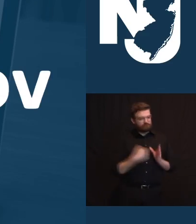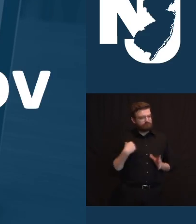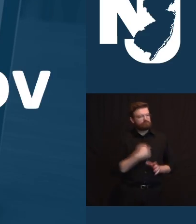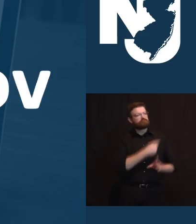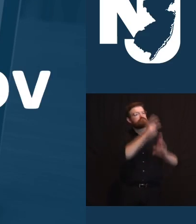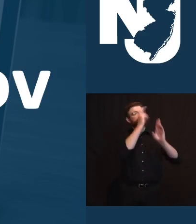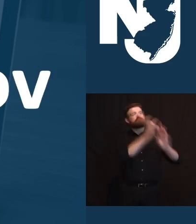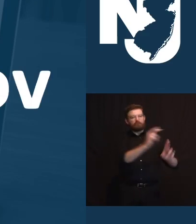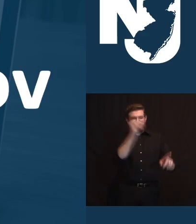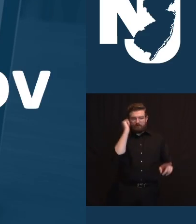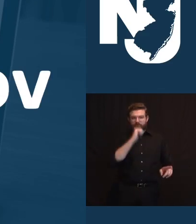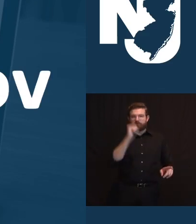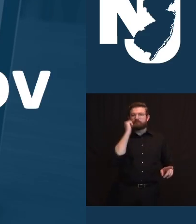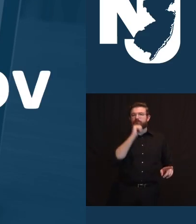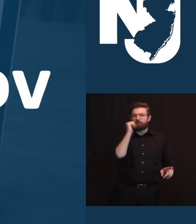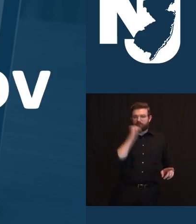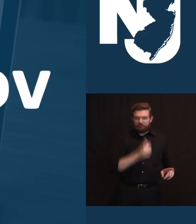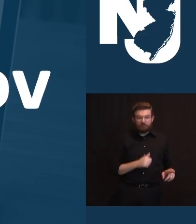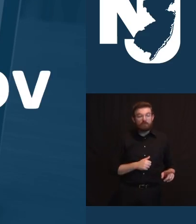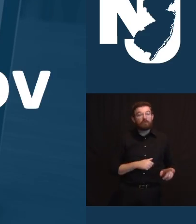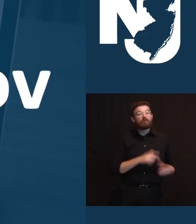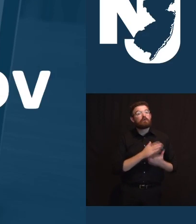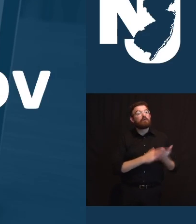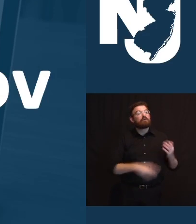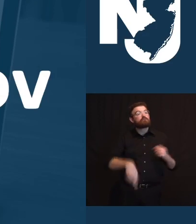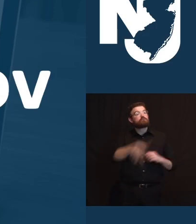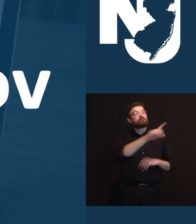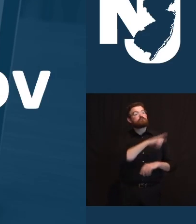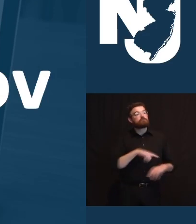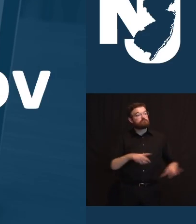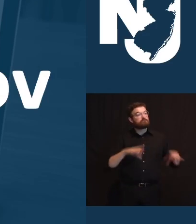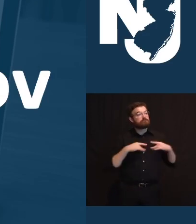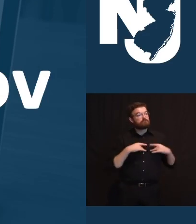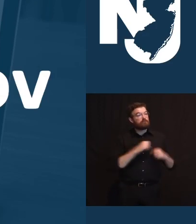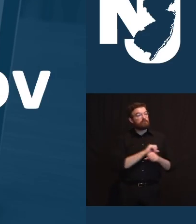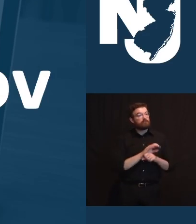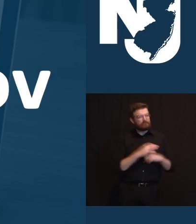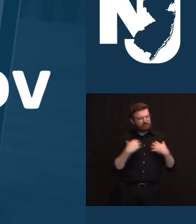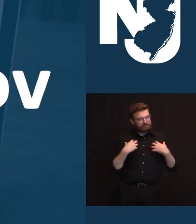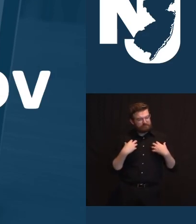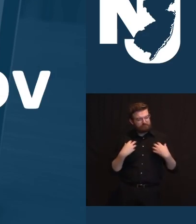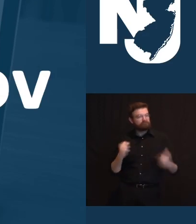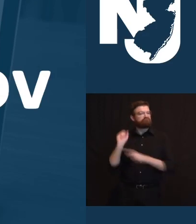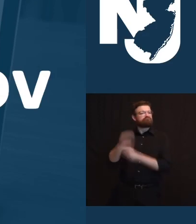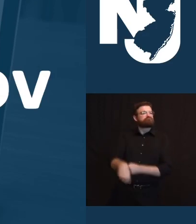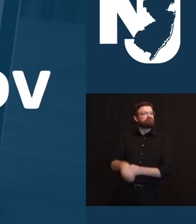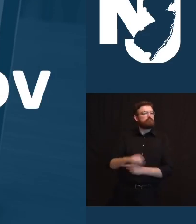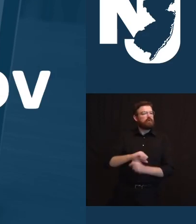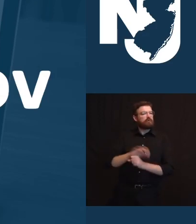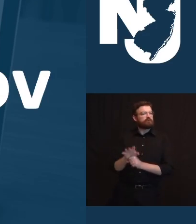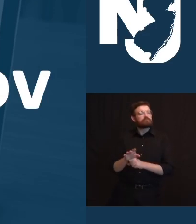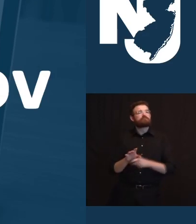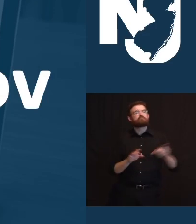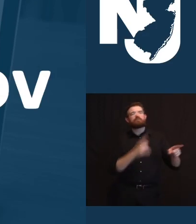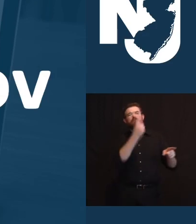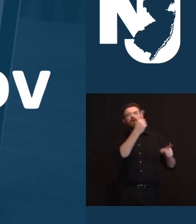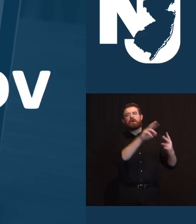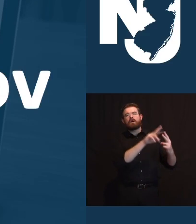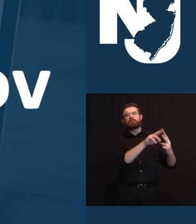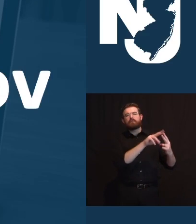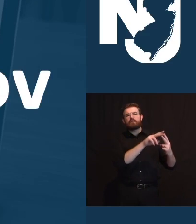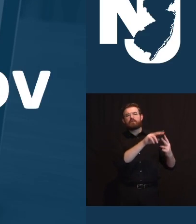who beat it every day. I just got off the phone with Wendy and Jerry Lansky, and they've beaten it. They've still got